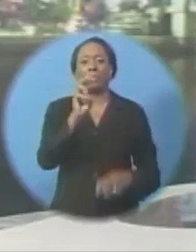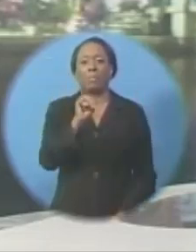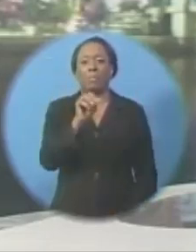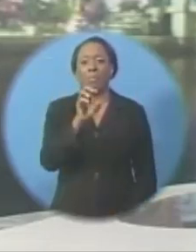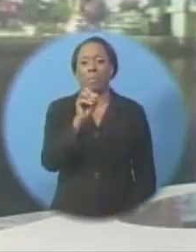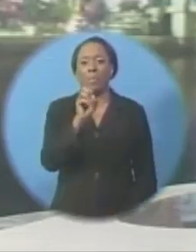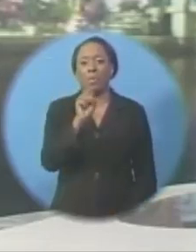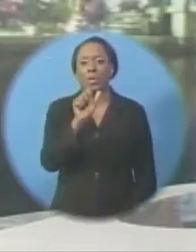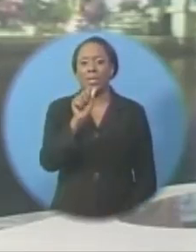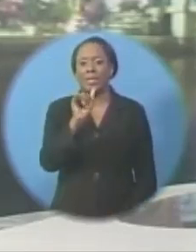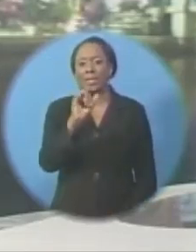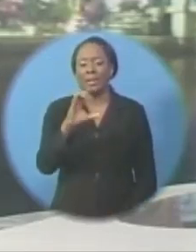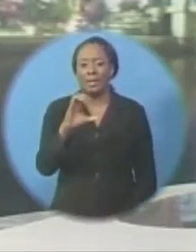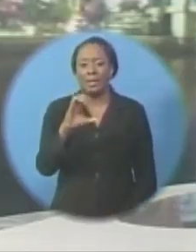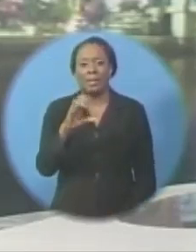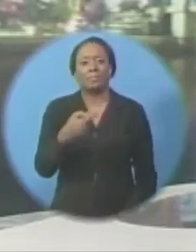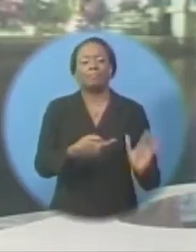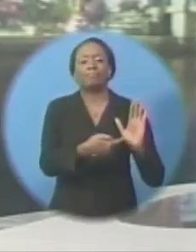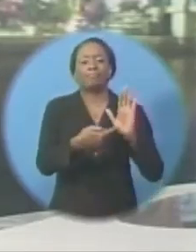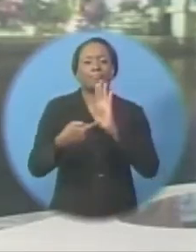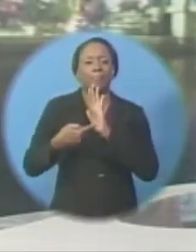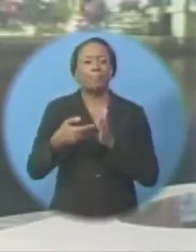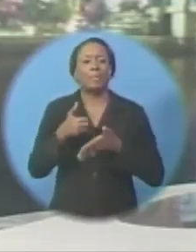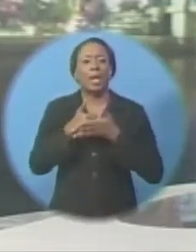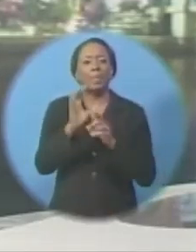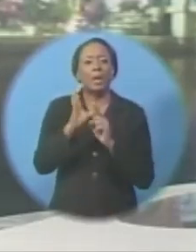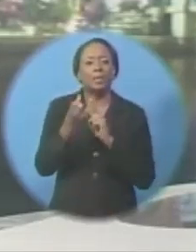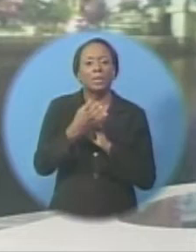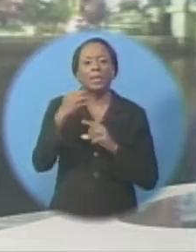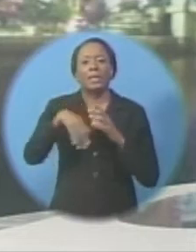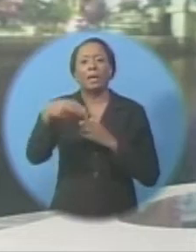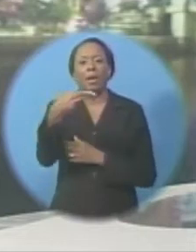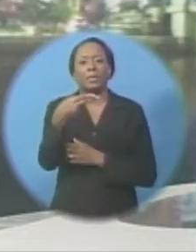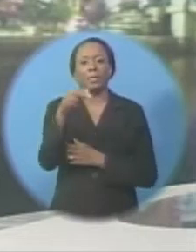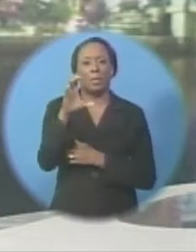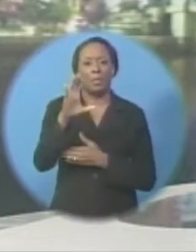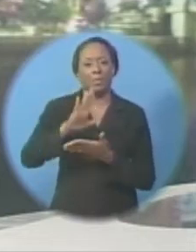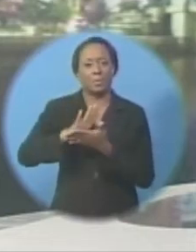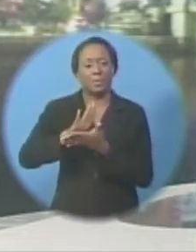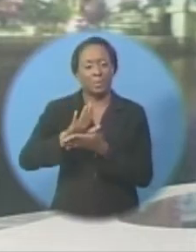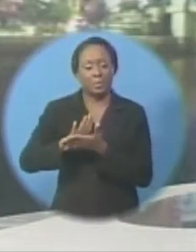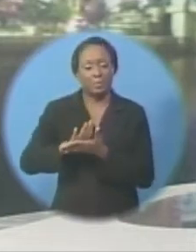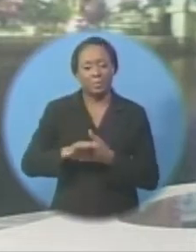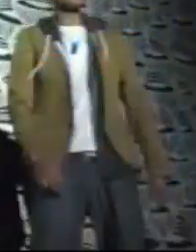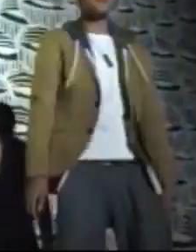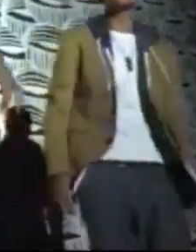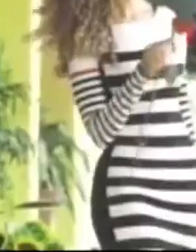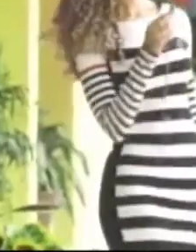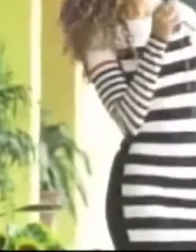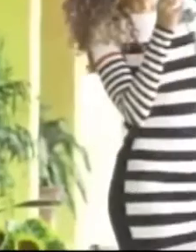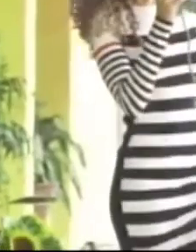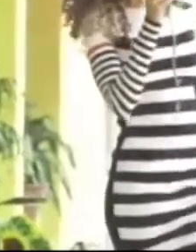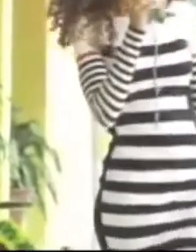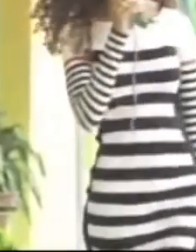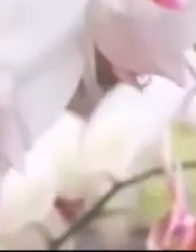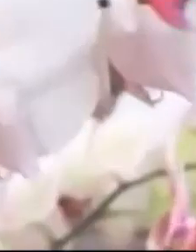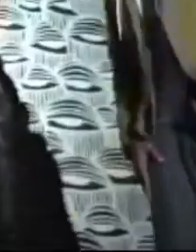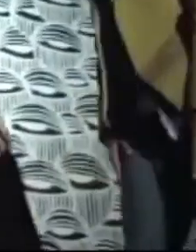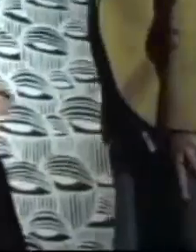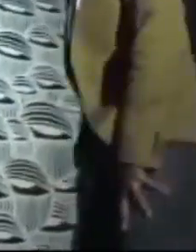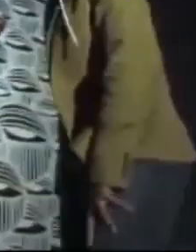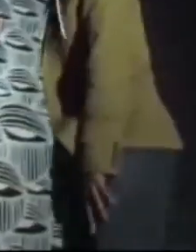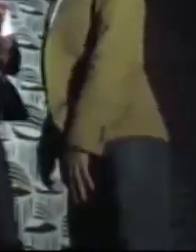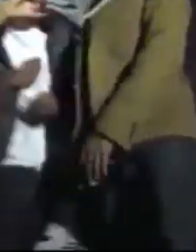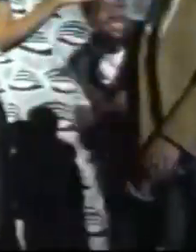Circle show, which is being hosted in aid of culture and sport at the Harrison College. Baby, I've known